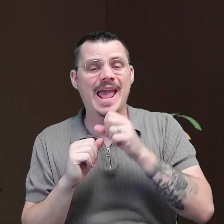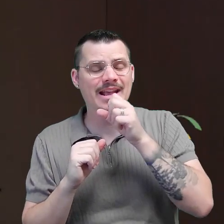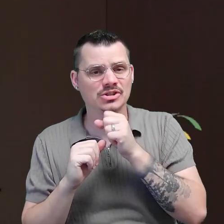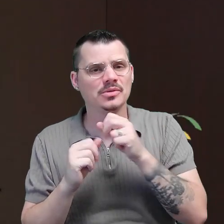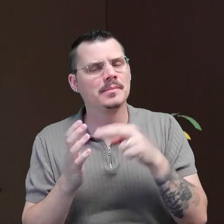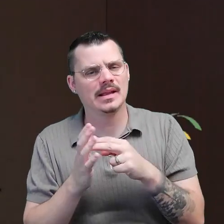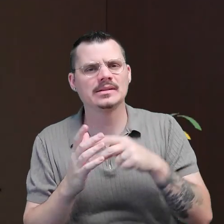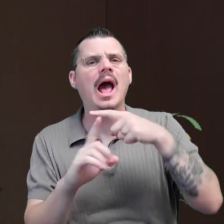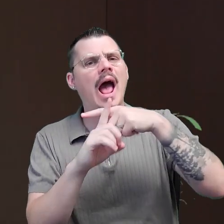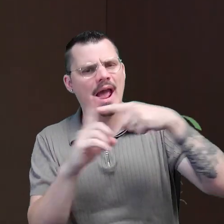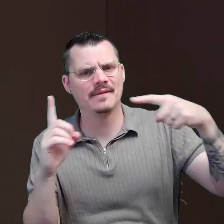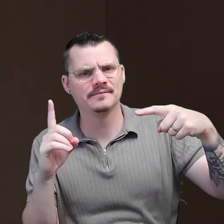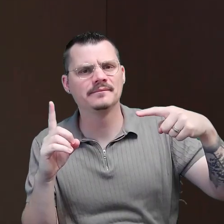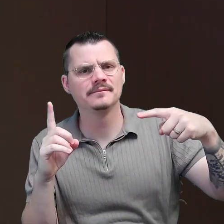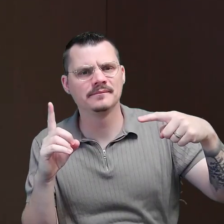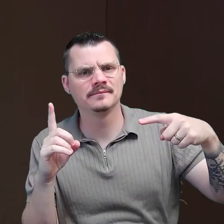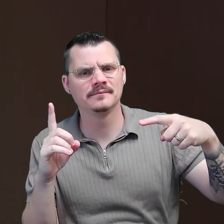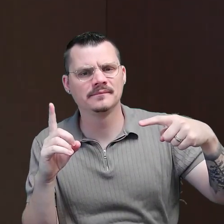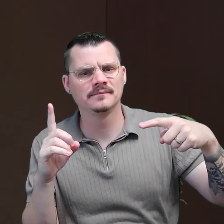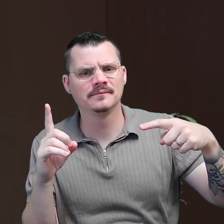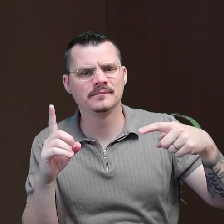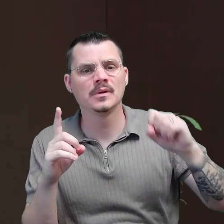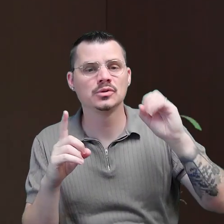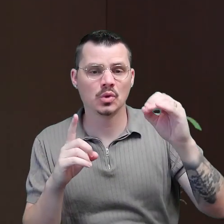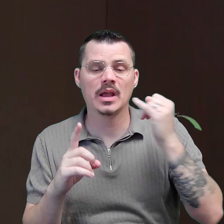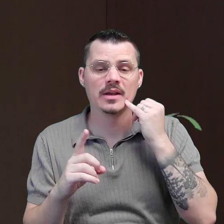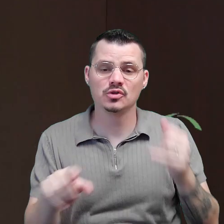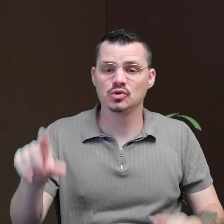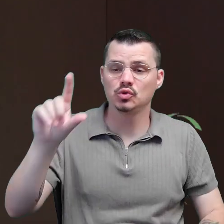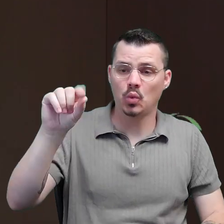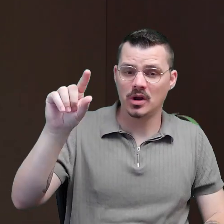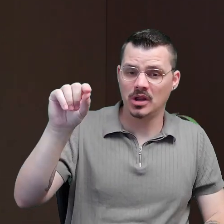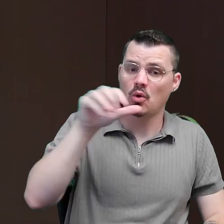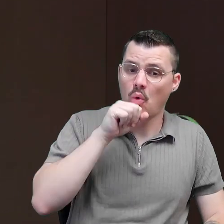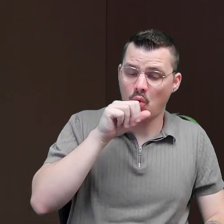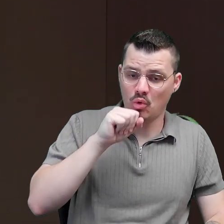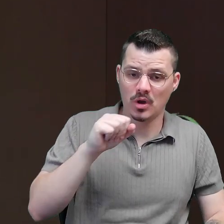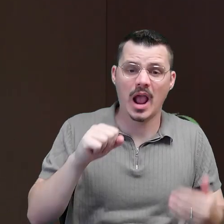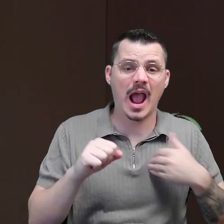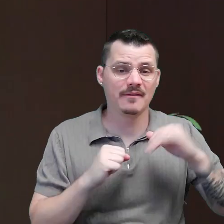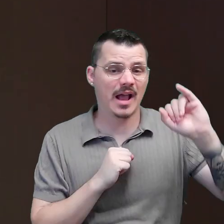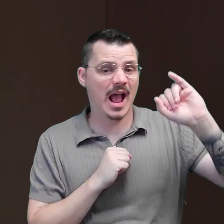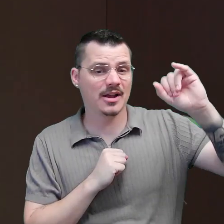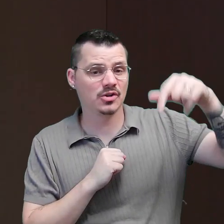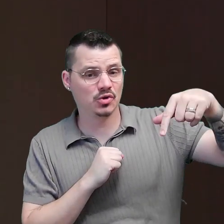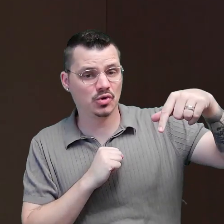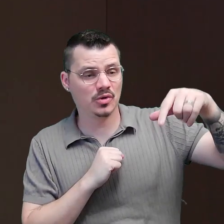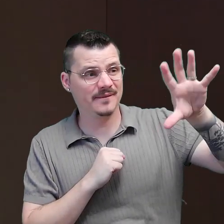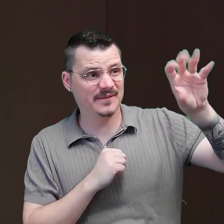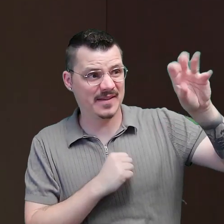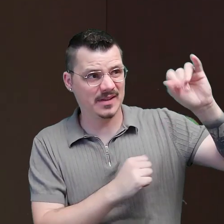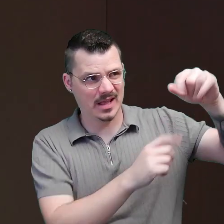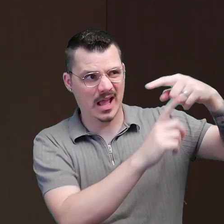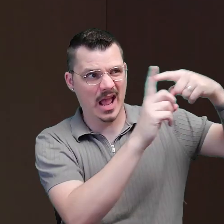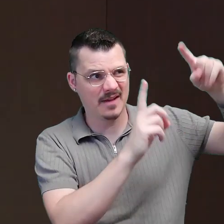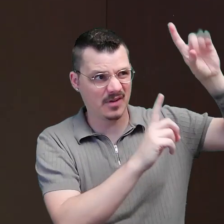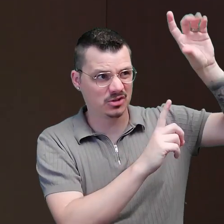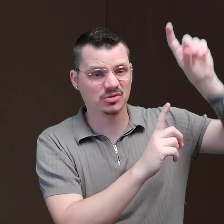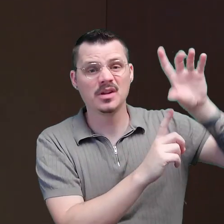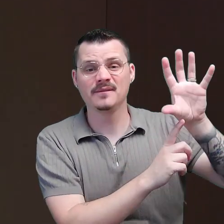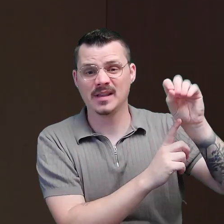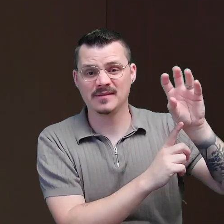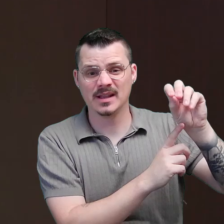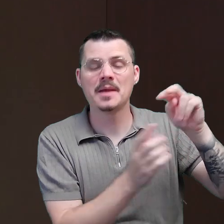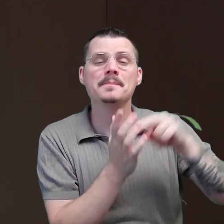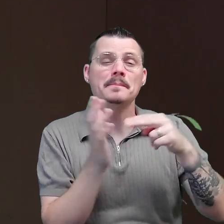is supposed to be half. So if they are 20 years old and have an measured IQ of